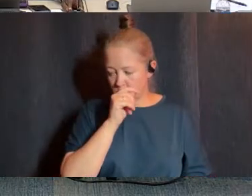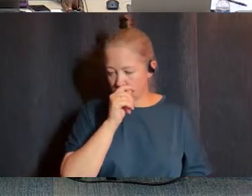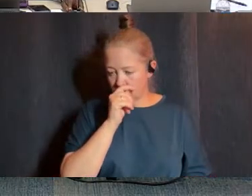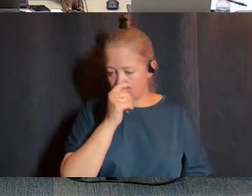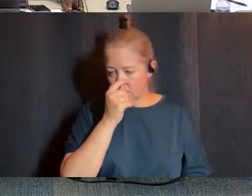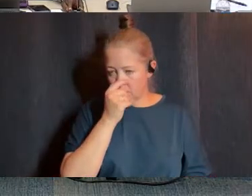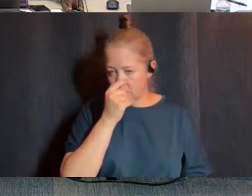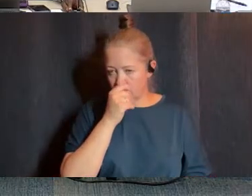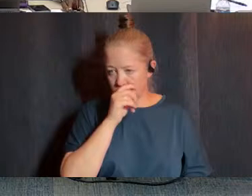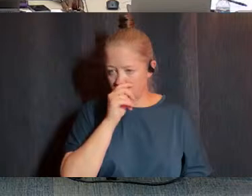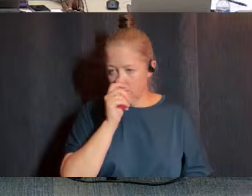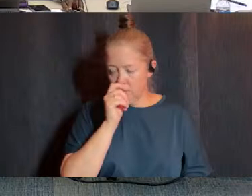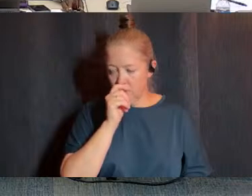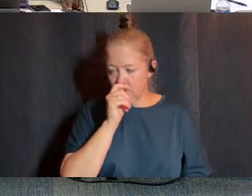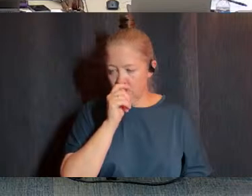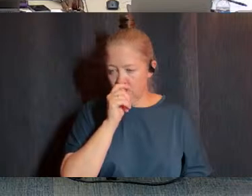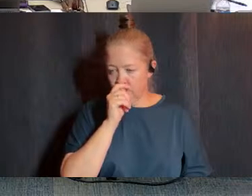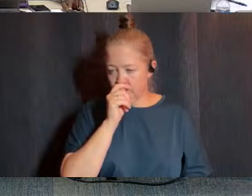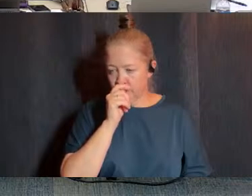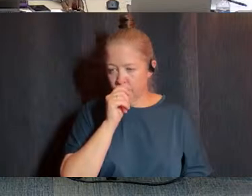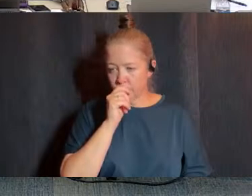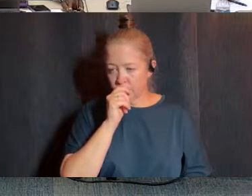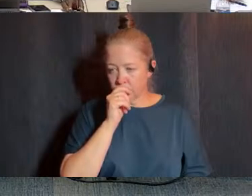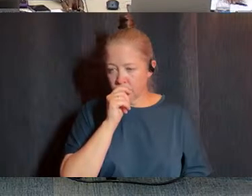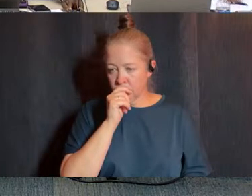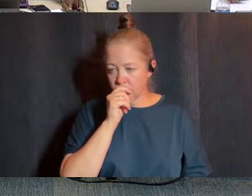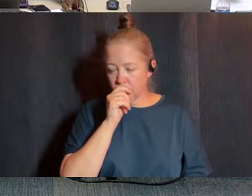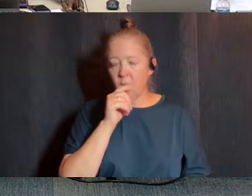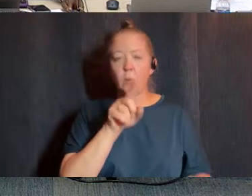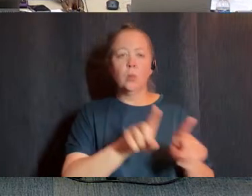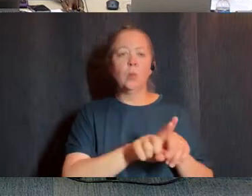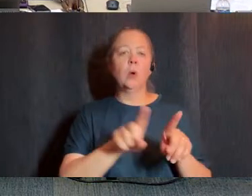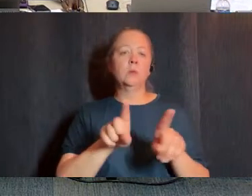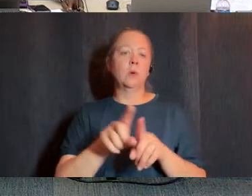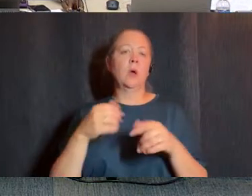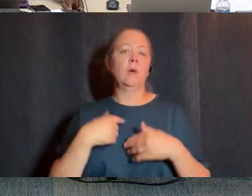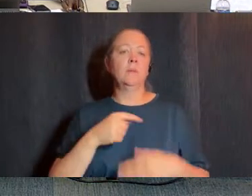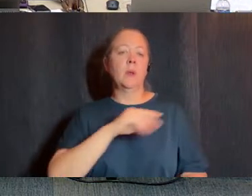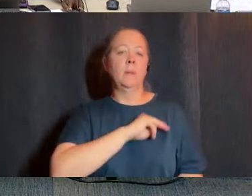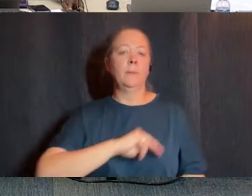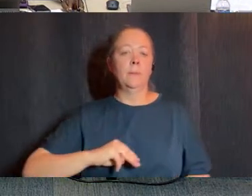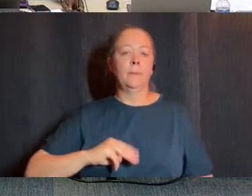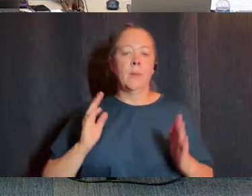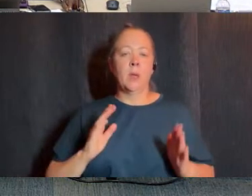work session. We also have the mayor and council Cheverly Day participation discussion.